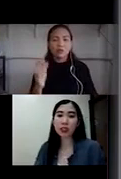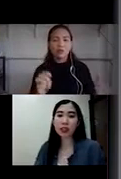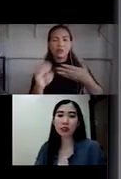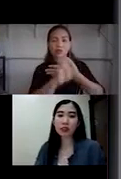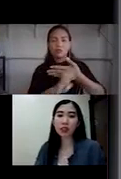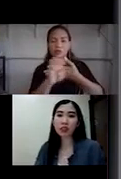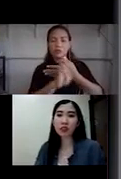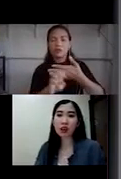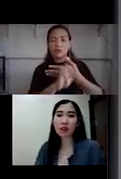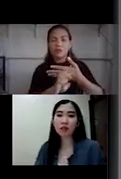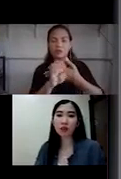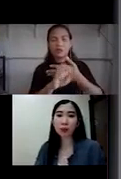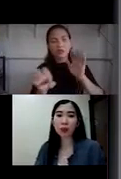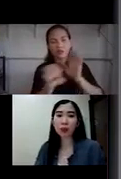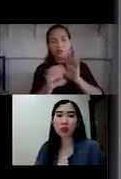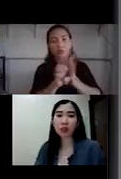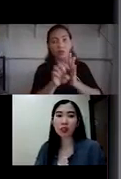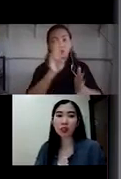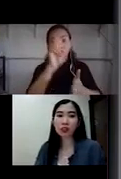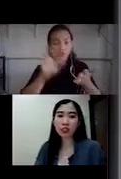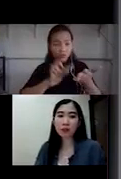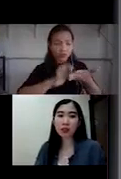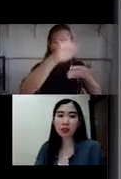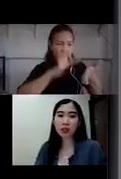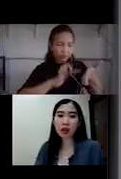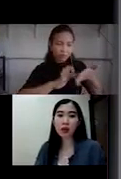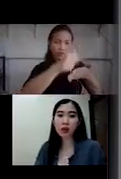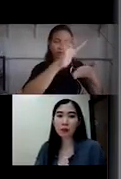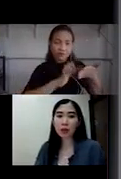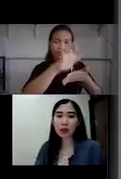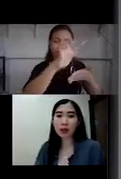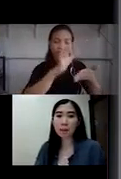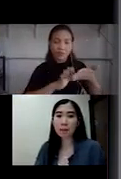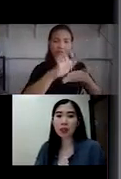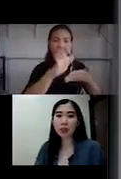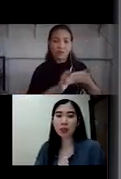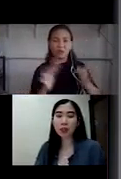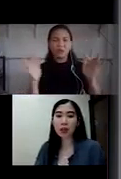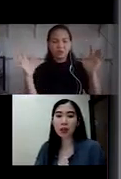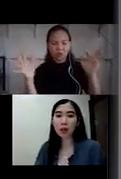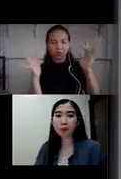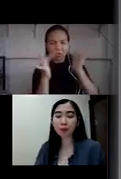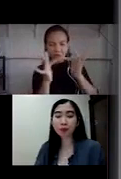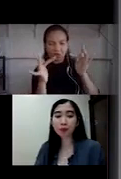using Android, you have to connect your Gmail account para